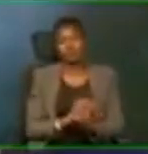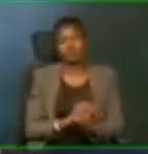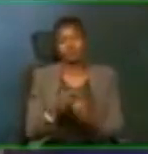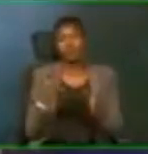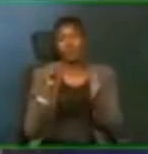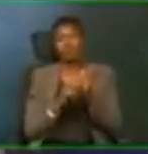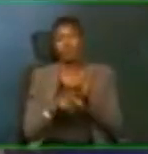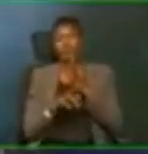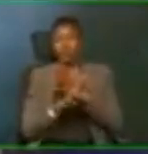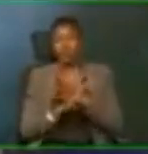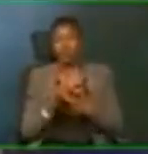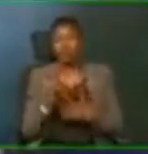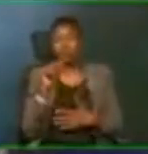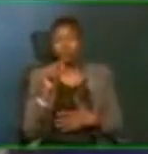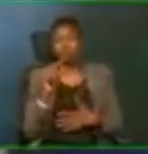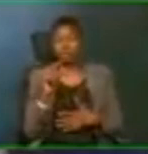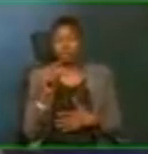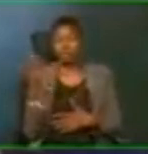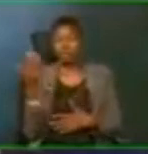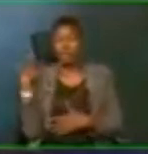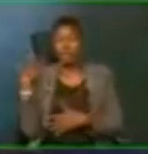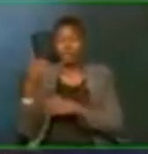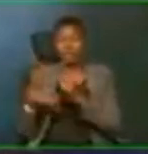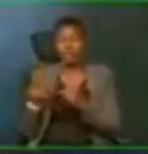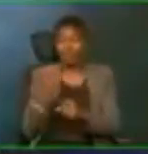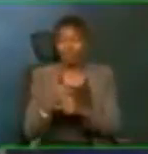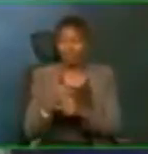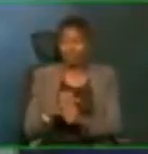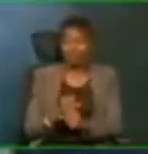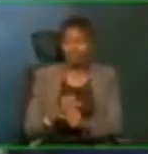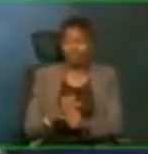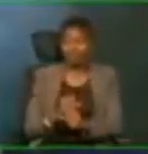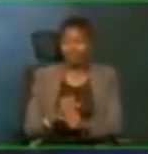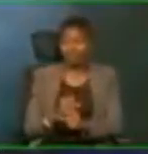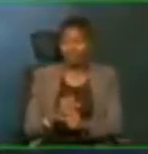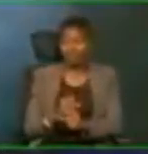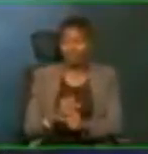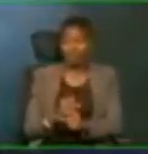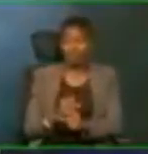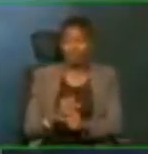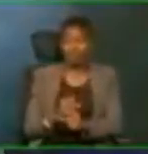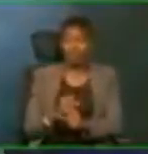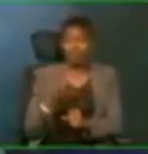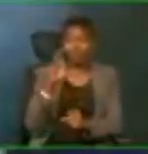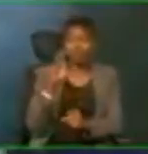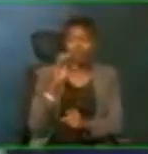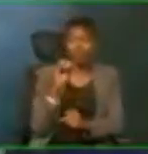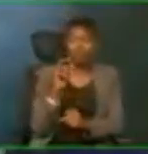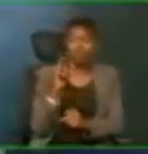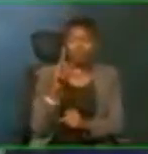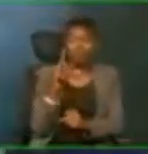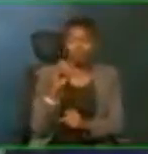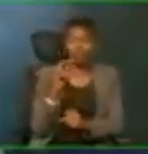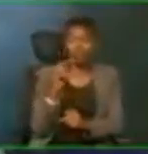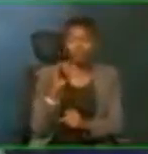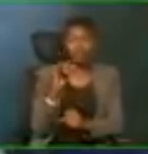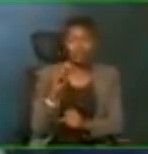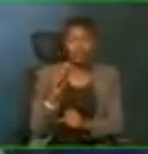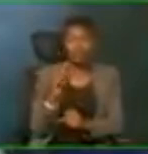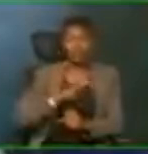November 20 this year, Colonial Ministries was 45 years.